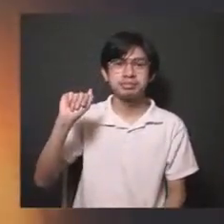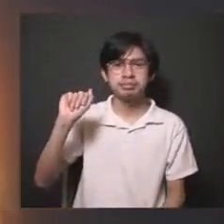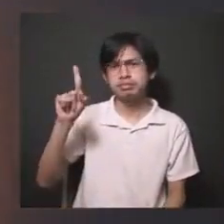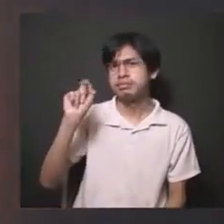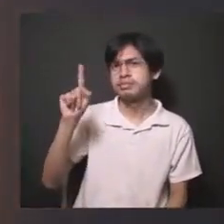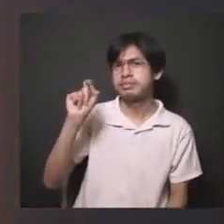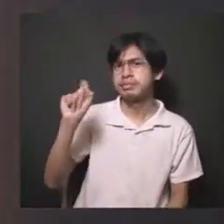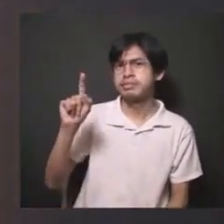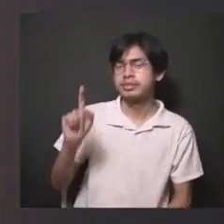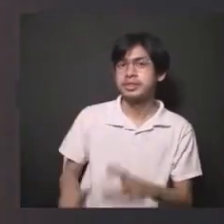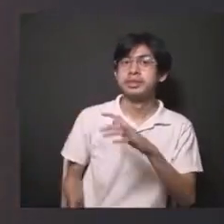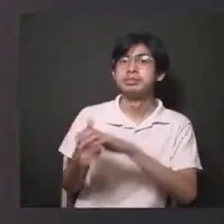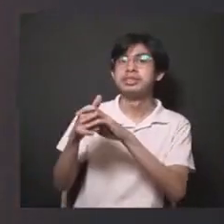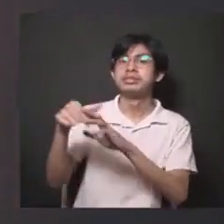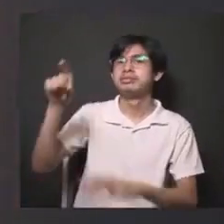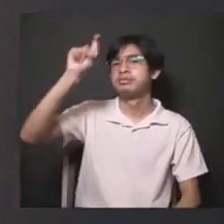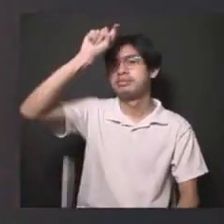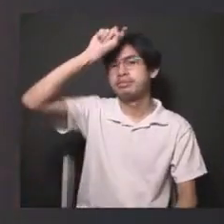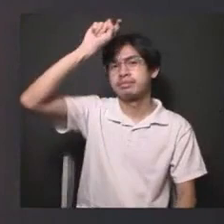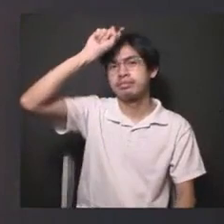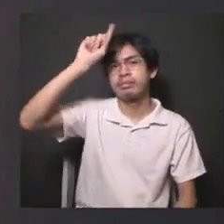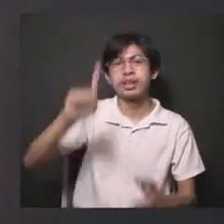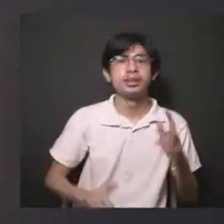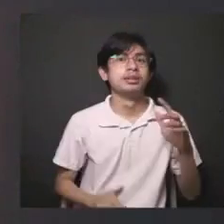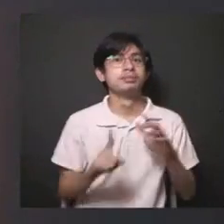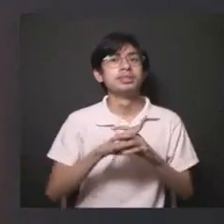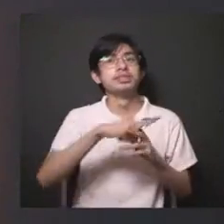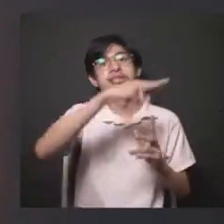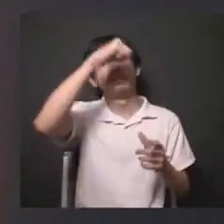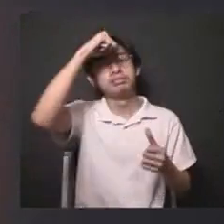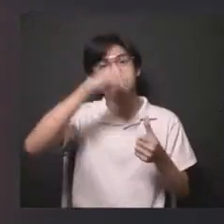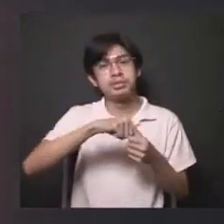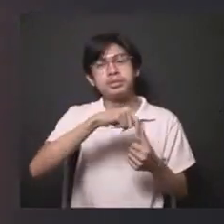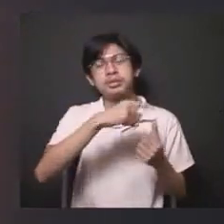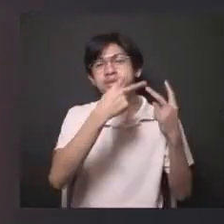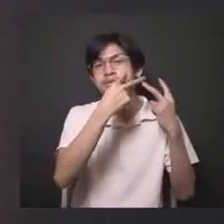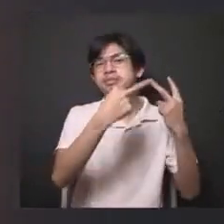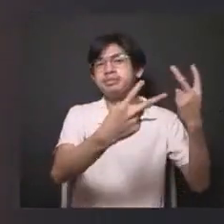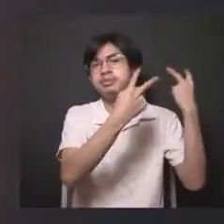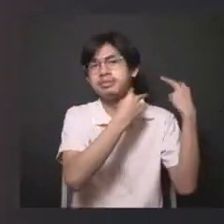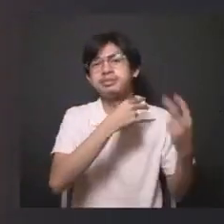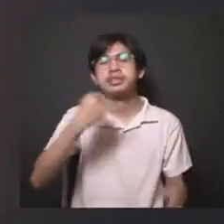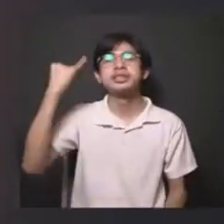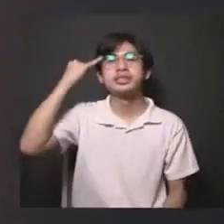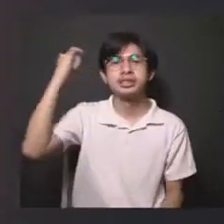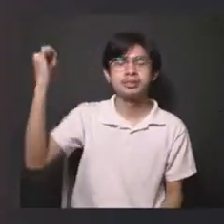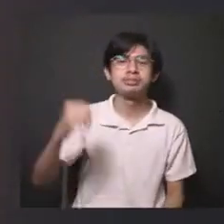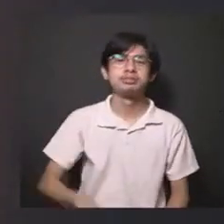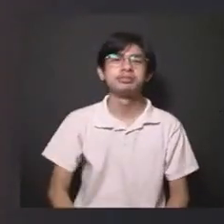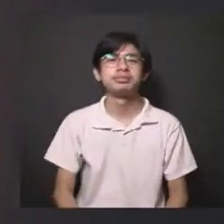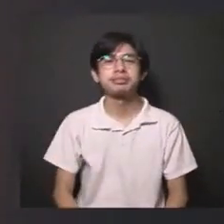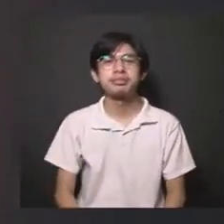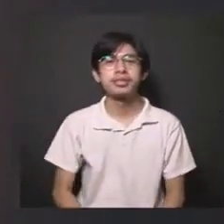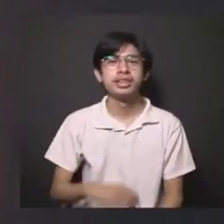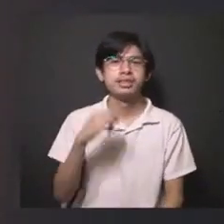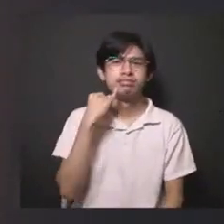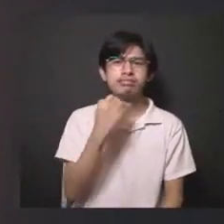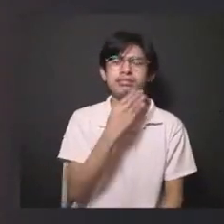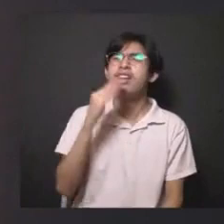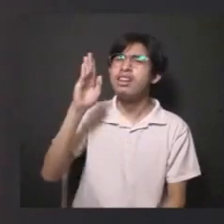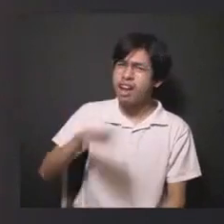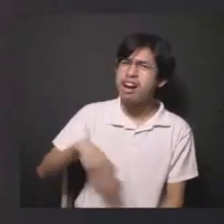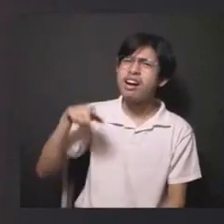story. Now the story goes is that Jacob knew what the solution was. Go to Egypt, buy grain. But then the Bible author says something